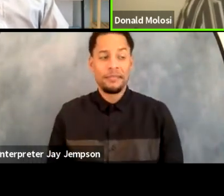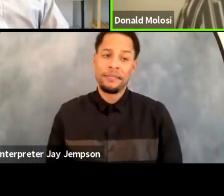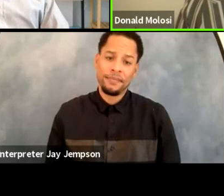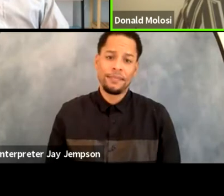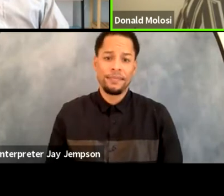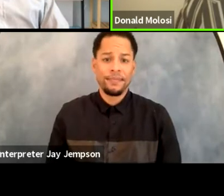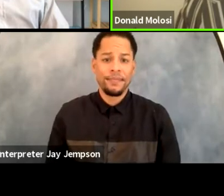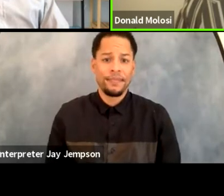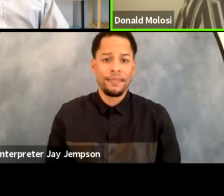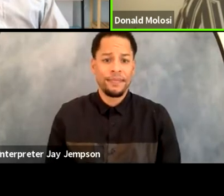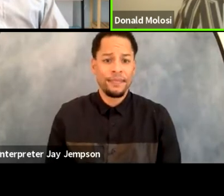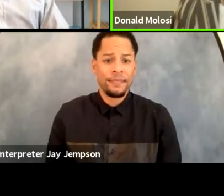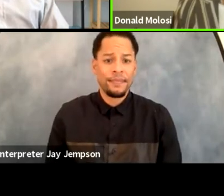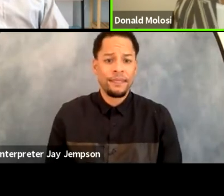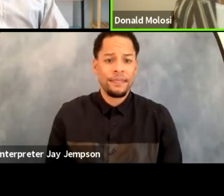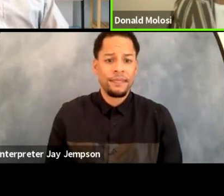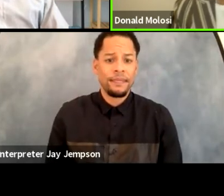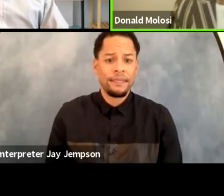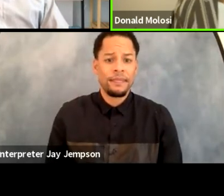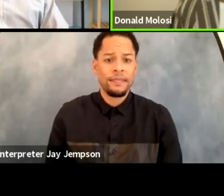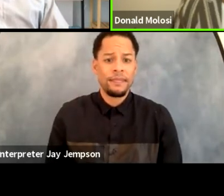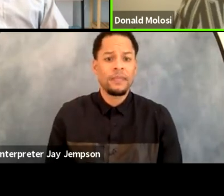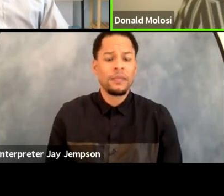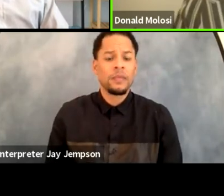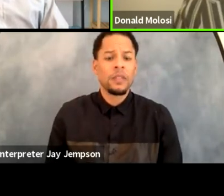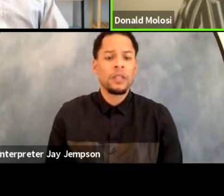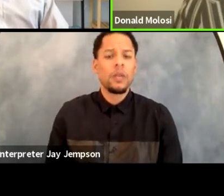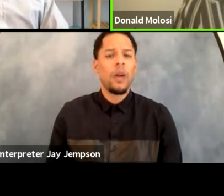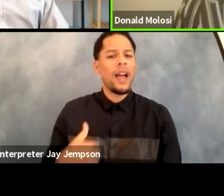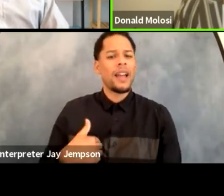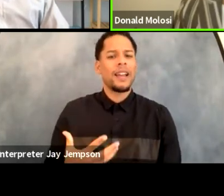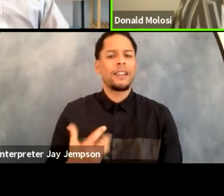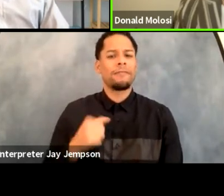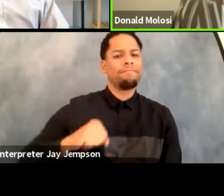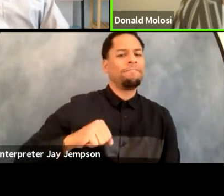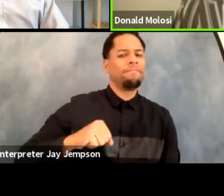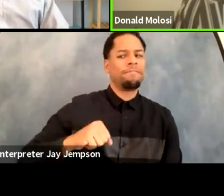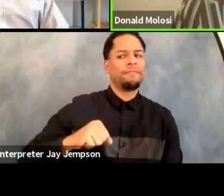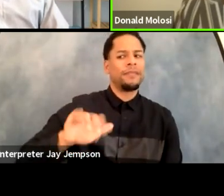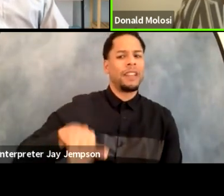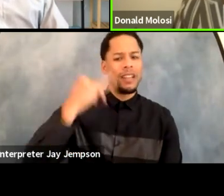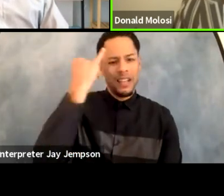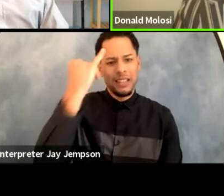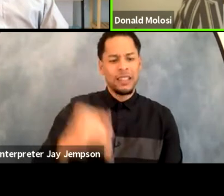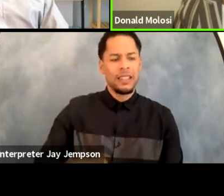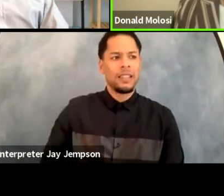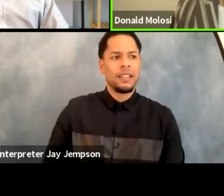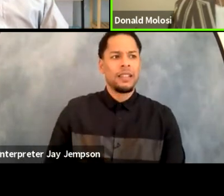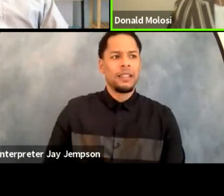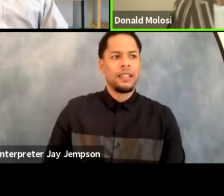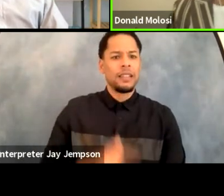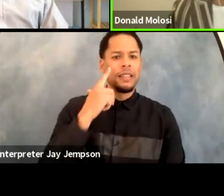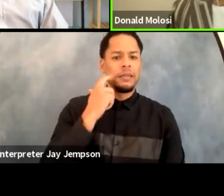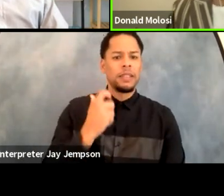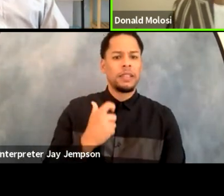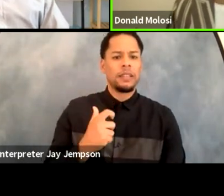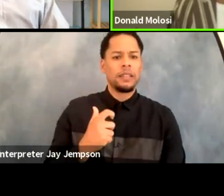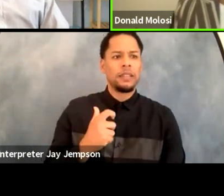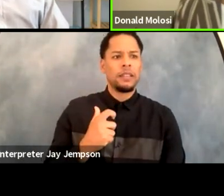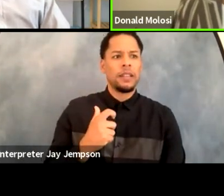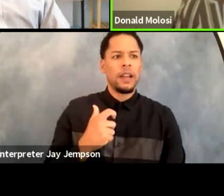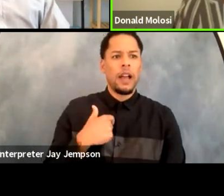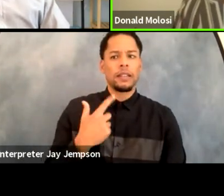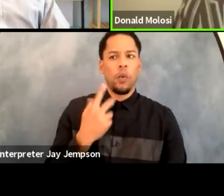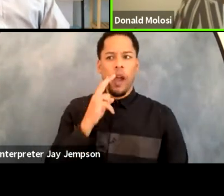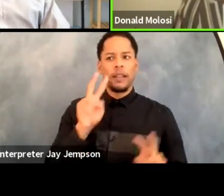I really push against that. And I see it as a colonial understanding of what theater can do in my home.